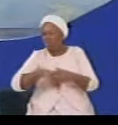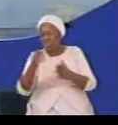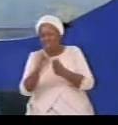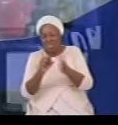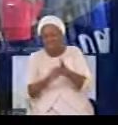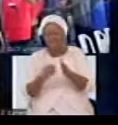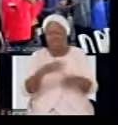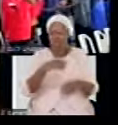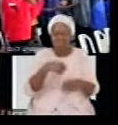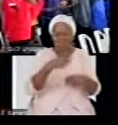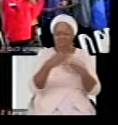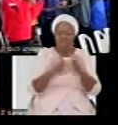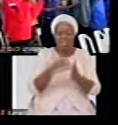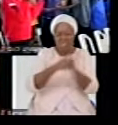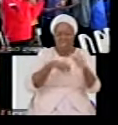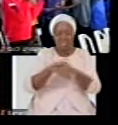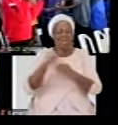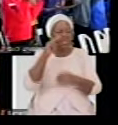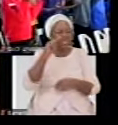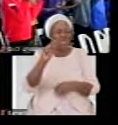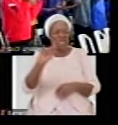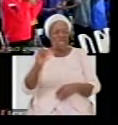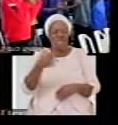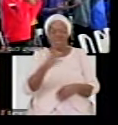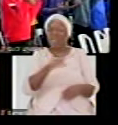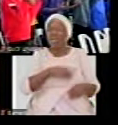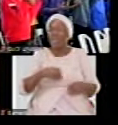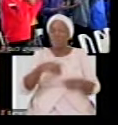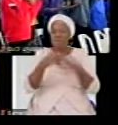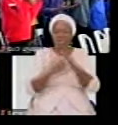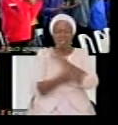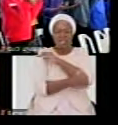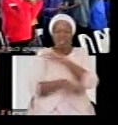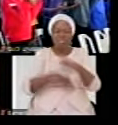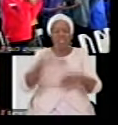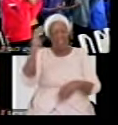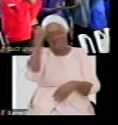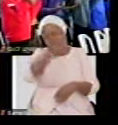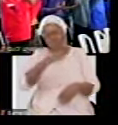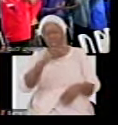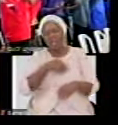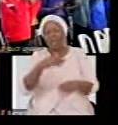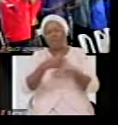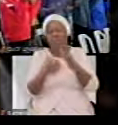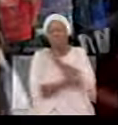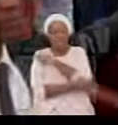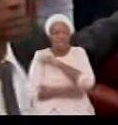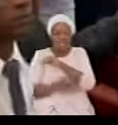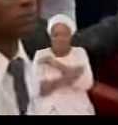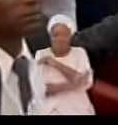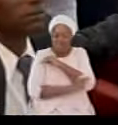states of Nigeria, all the countries in Africa, all the countries everywhere beyond Africa.